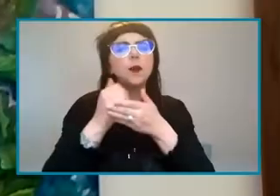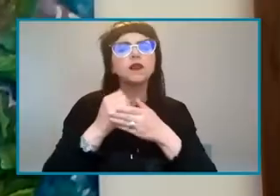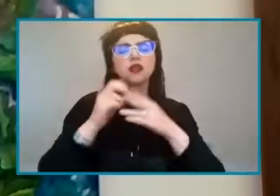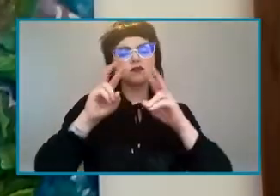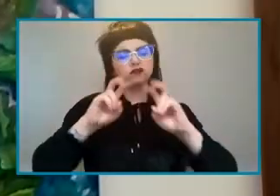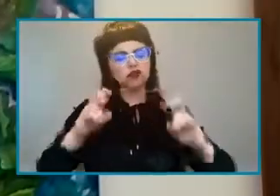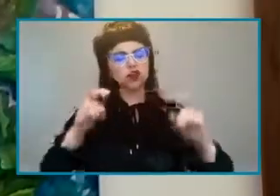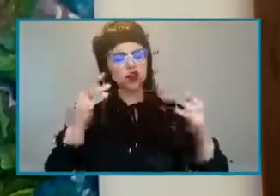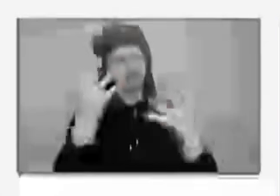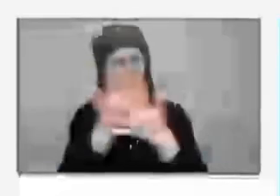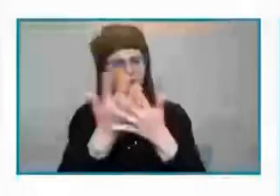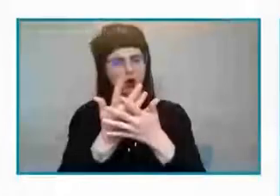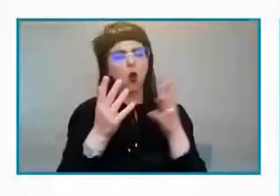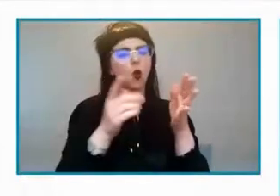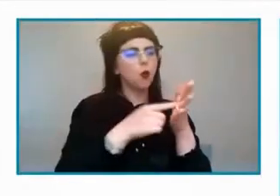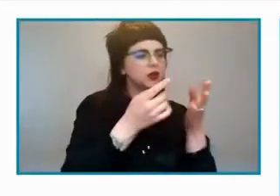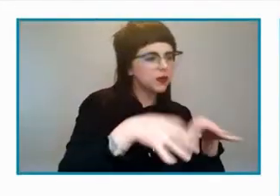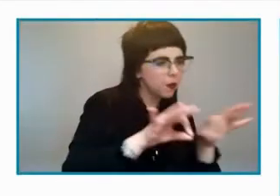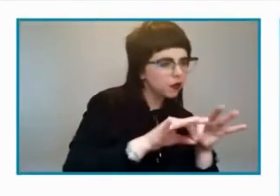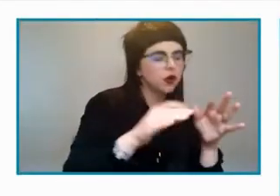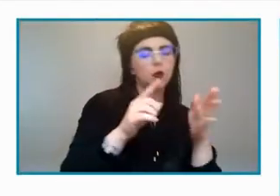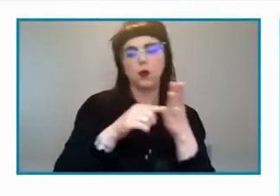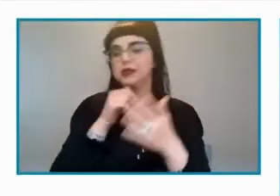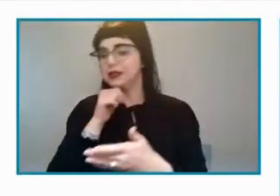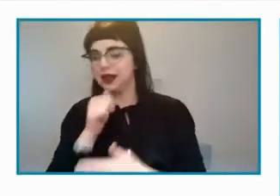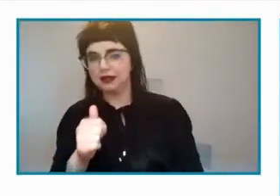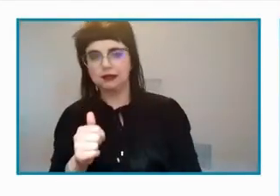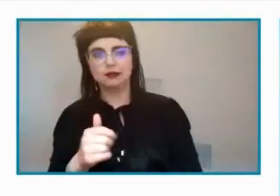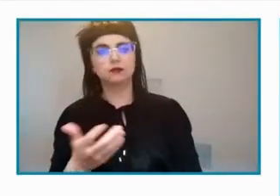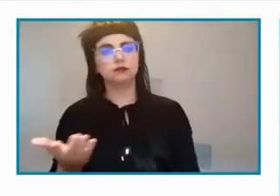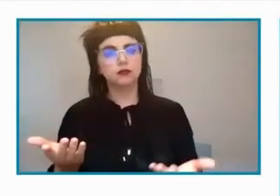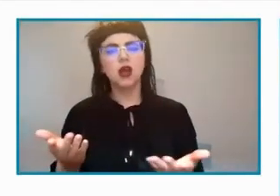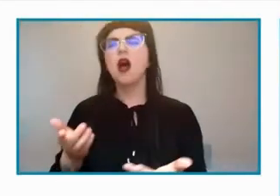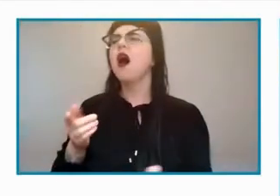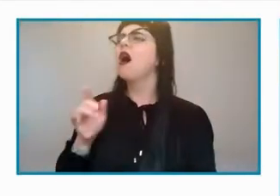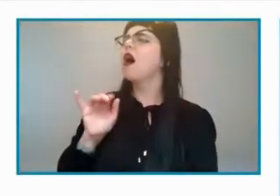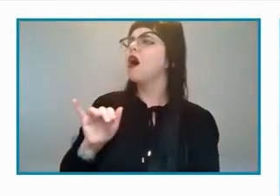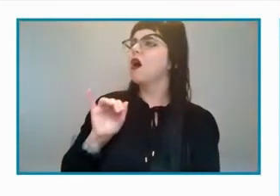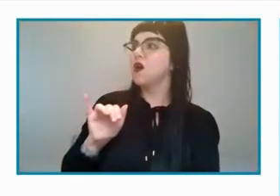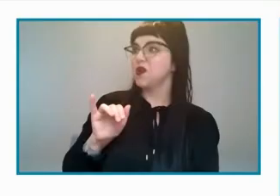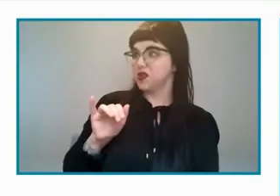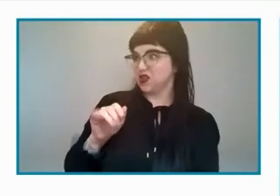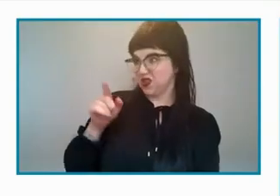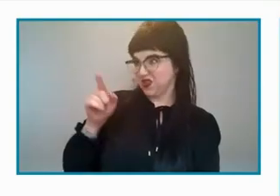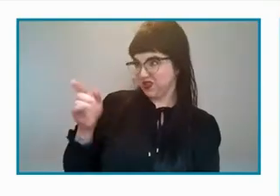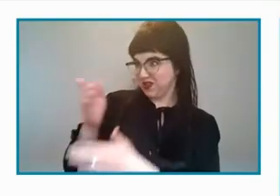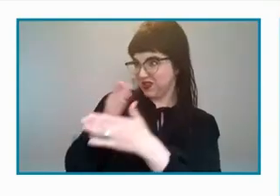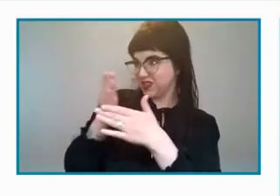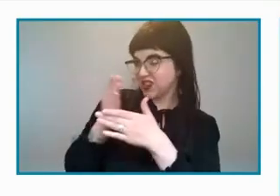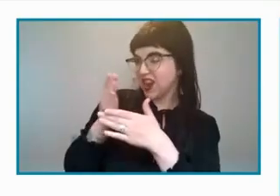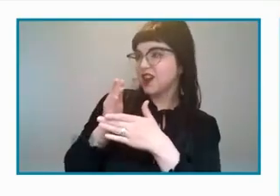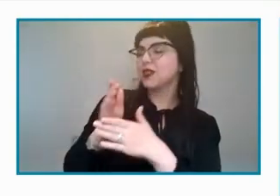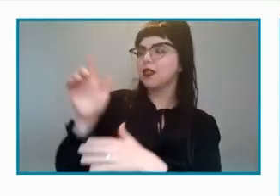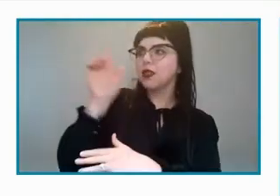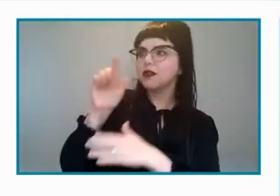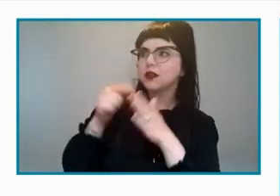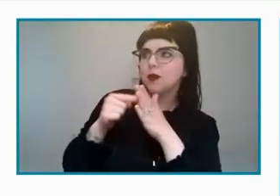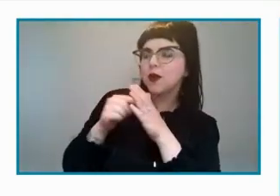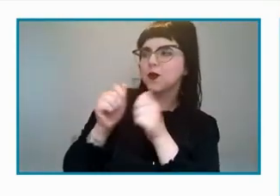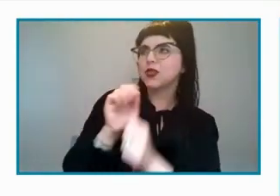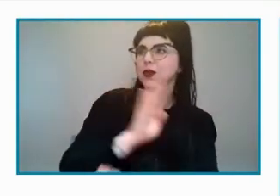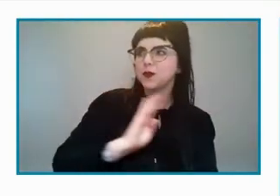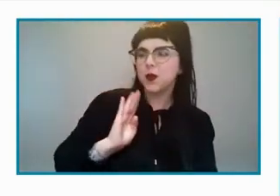forward with more direction. So it sounds like you've shared the logic model with the board and it's helping focus